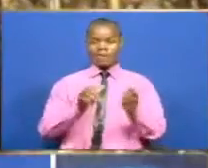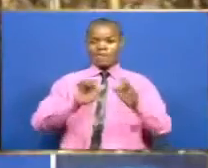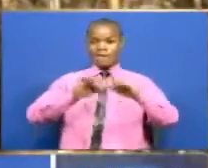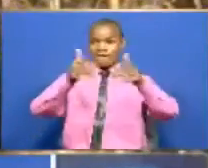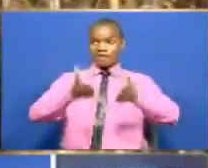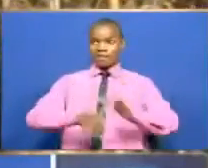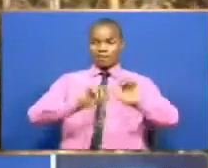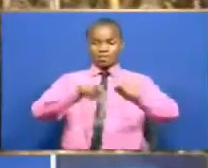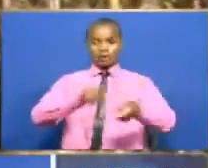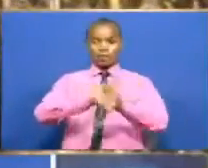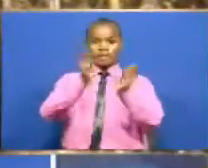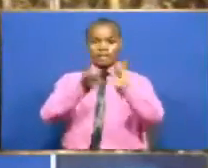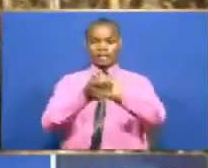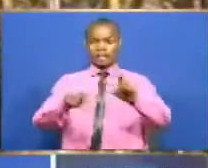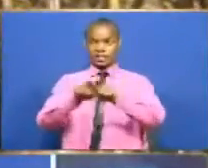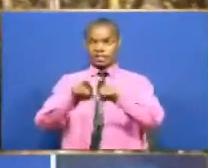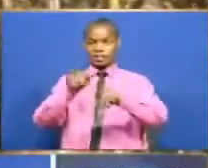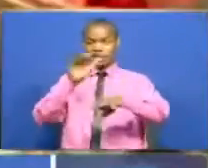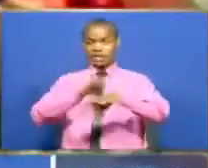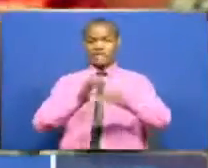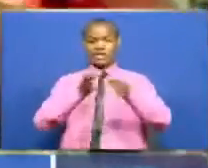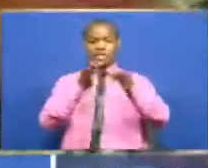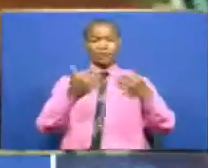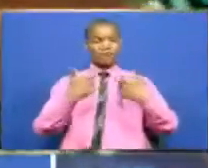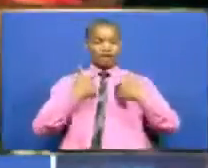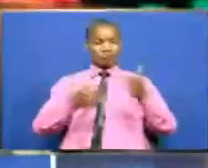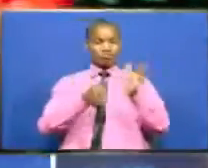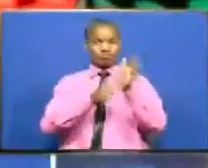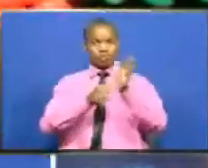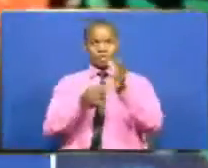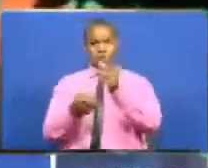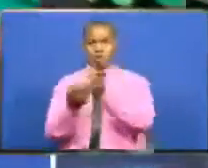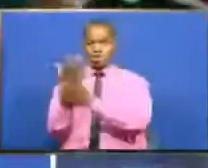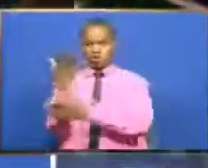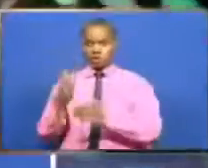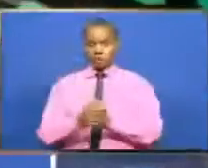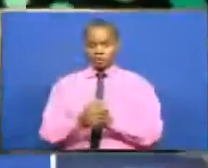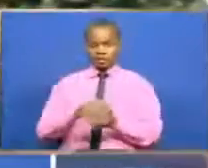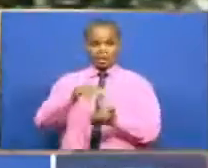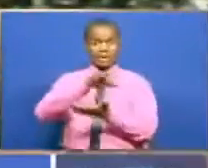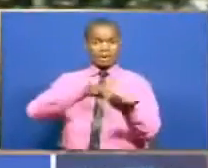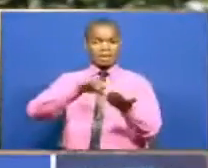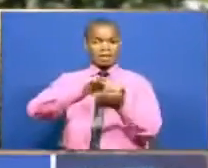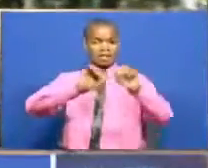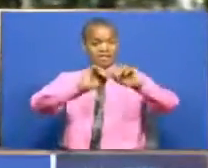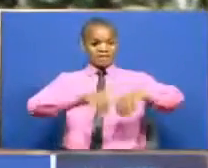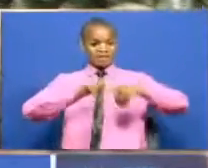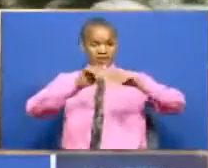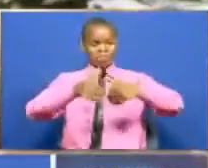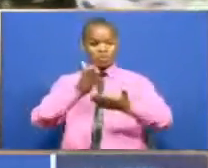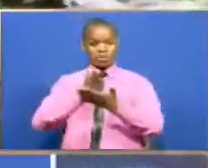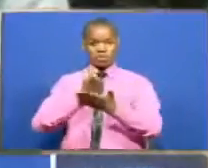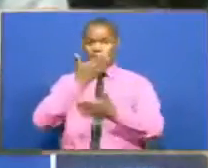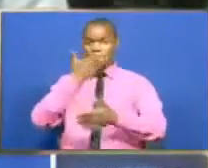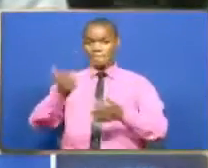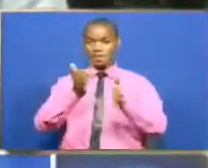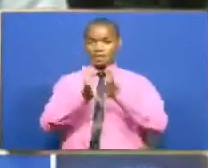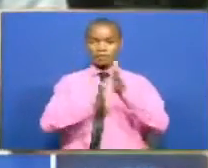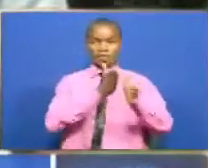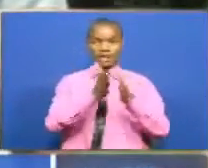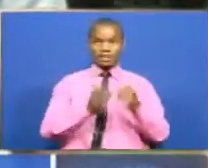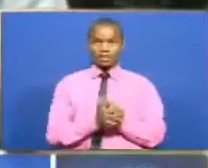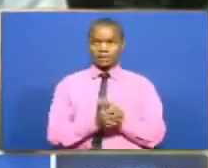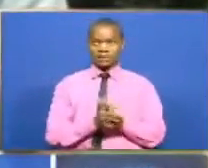ventures to cushion their income in case of a crop failure. Mixed farming has been backed as an alternative fallback plan. We need